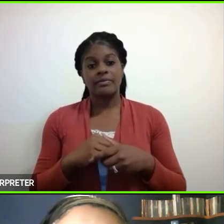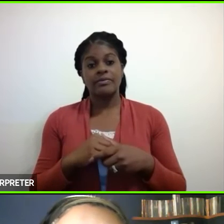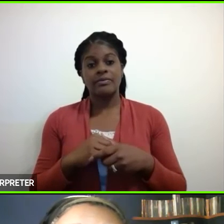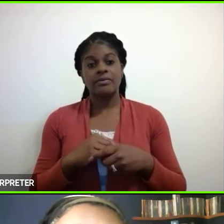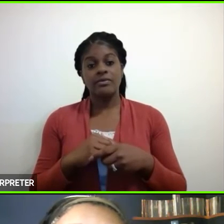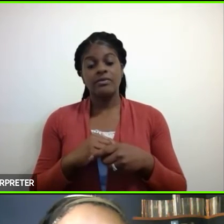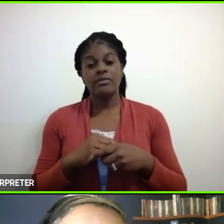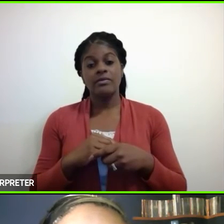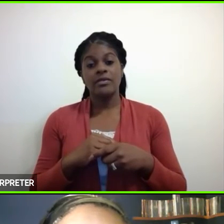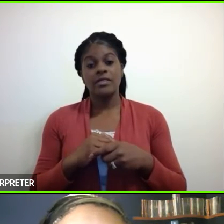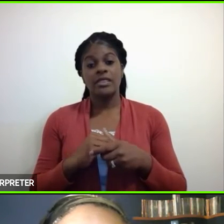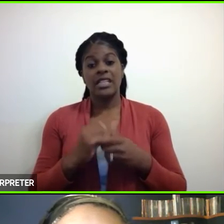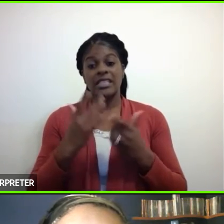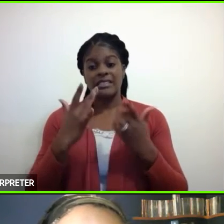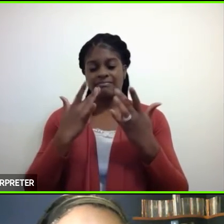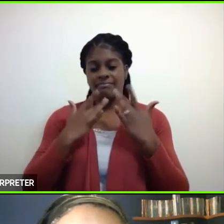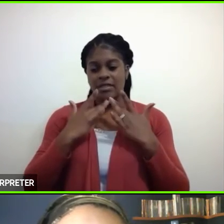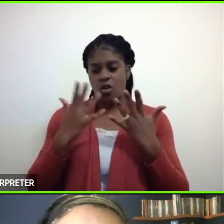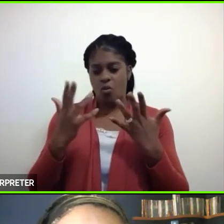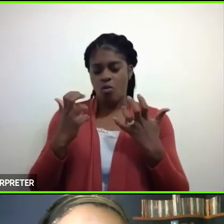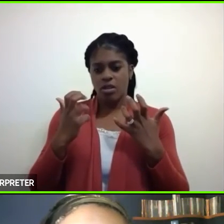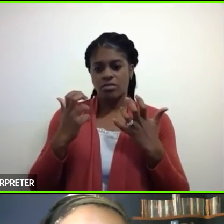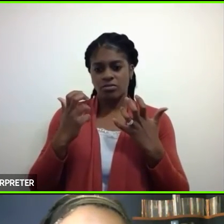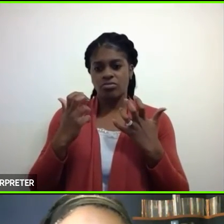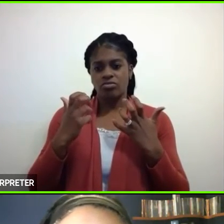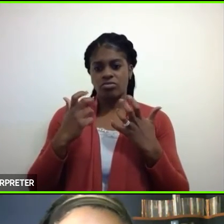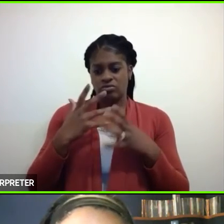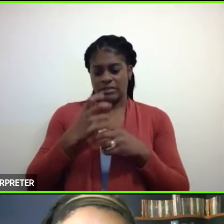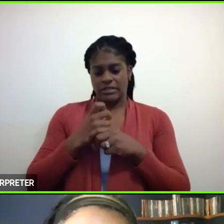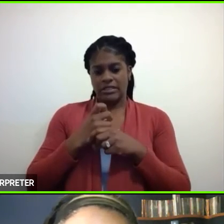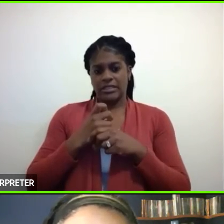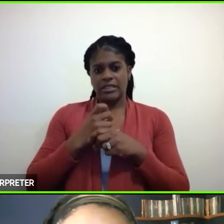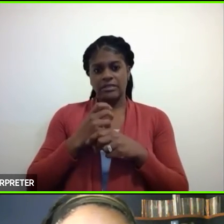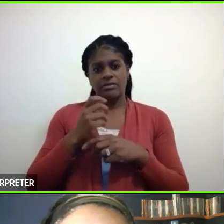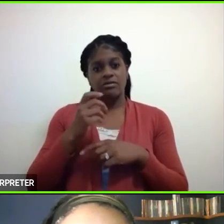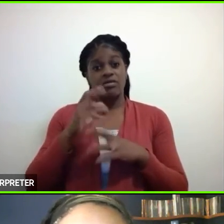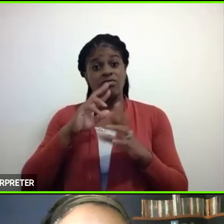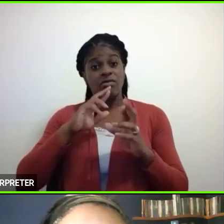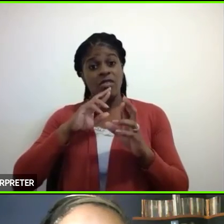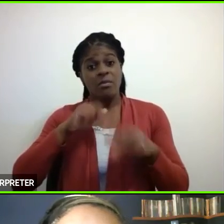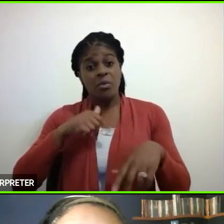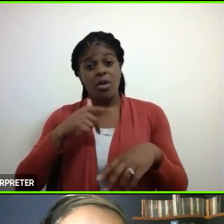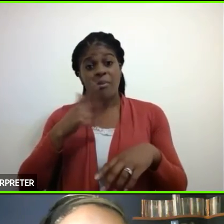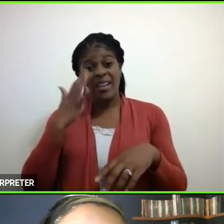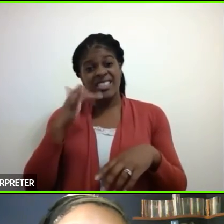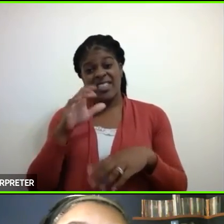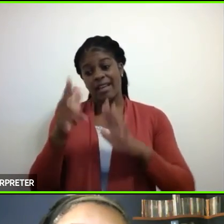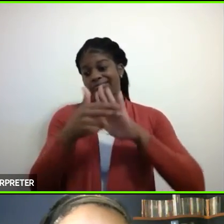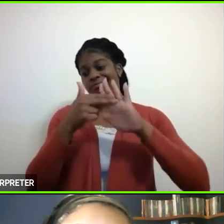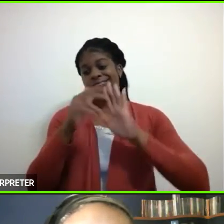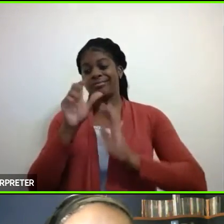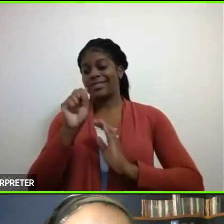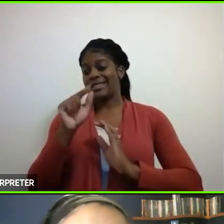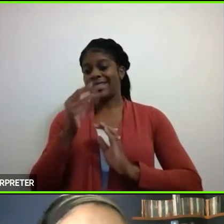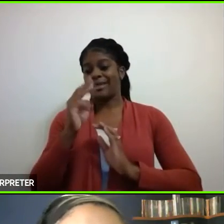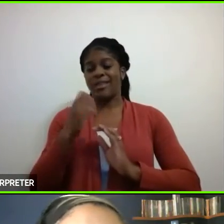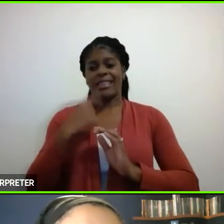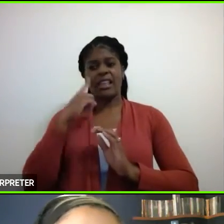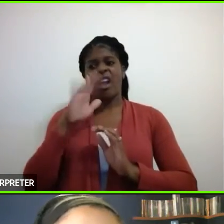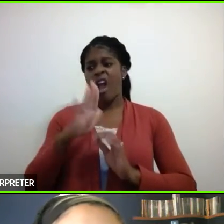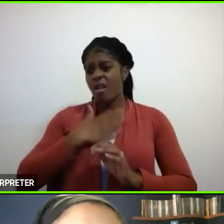their lack of wanting to receive some of the support, I guess, because of the stigma, they're concerned of, you know, well, my child isn't crazy. Mm-hmm.